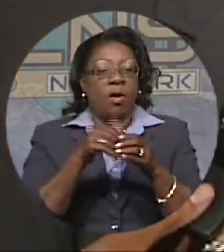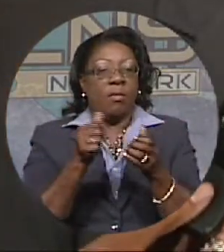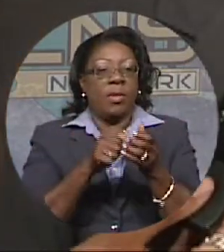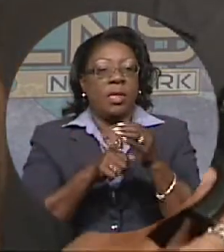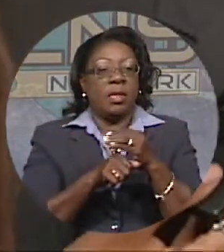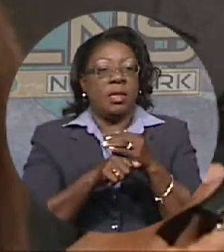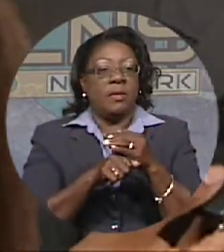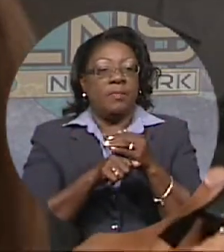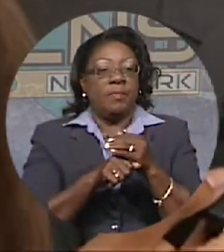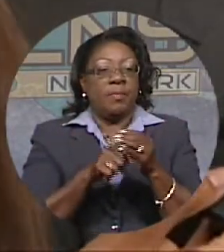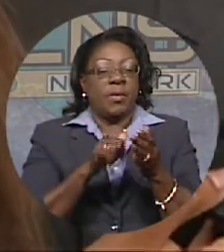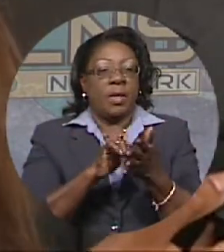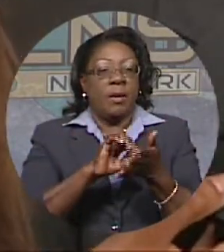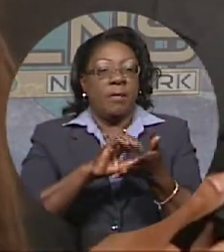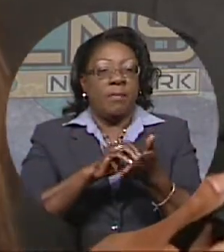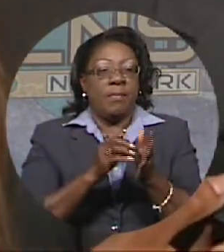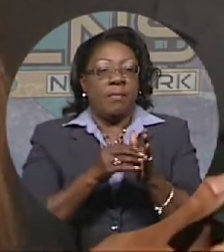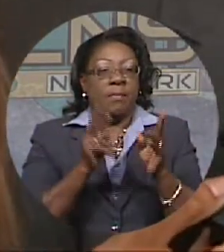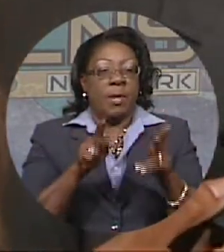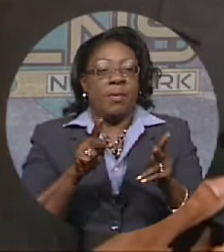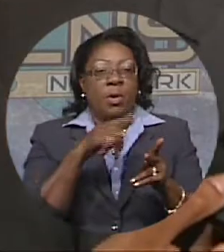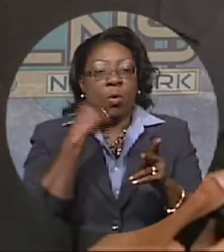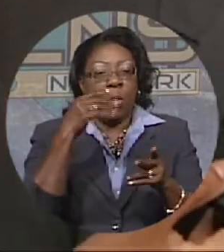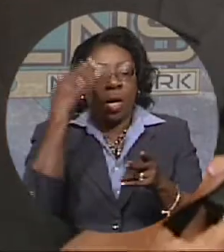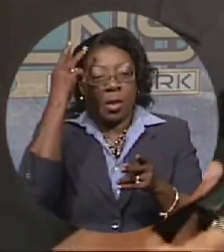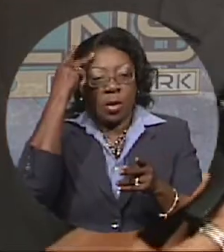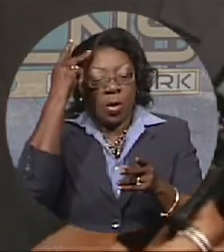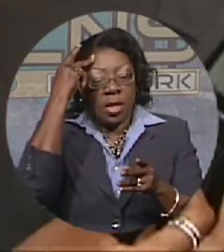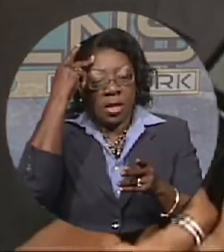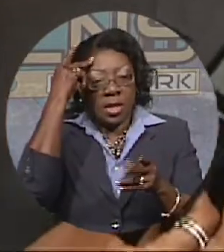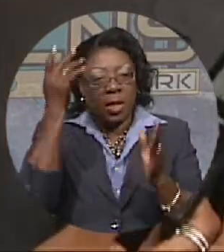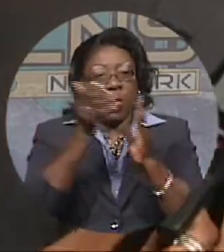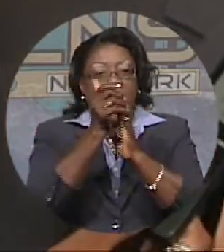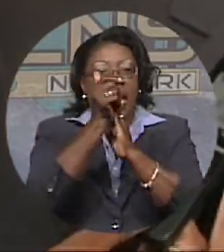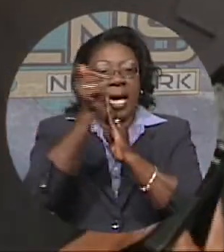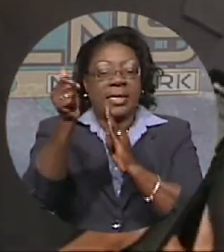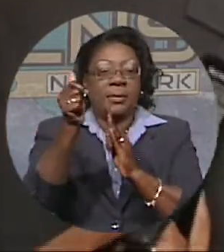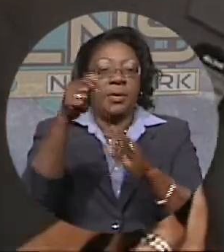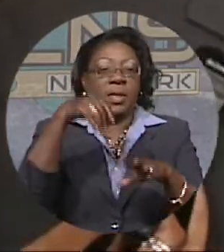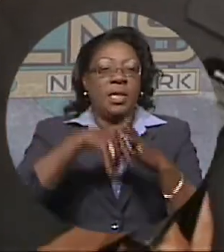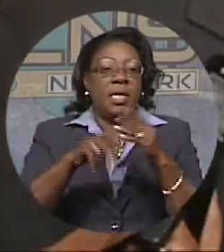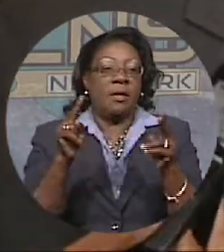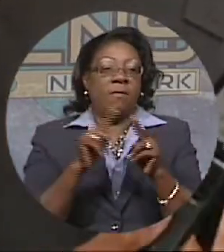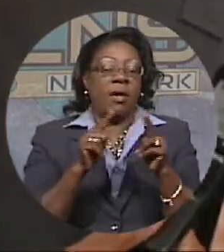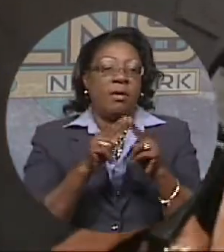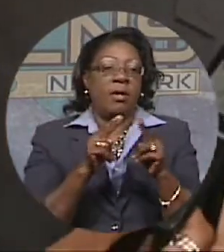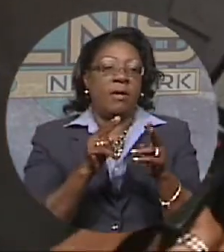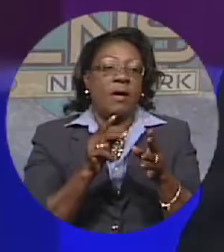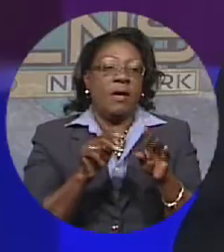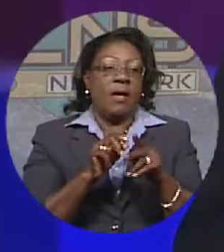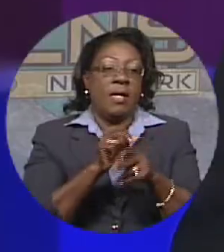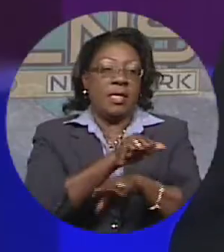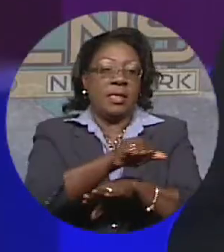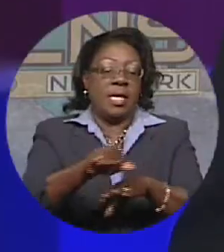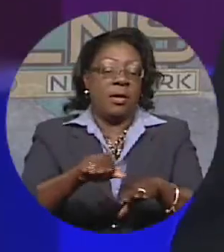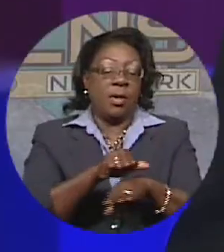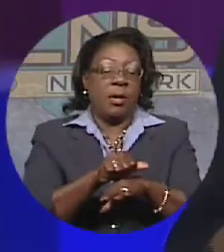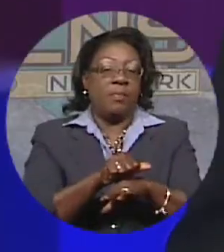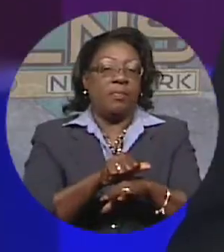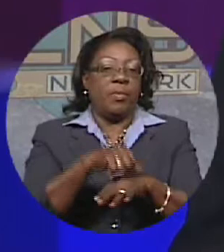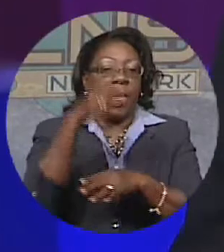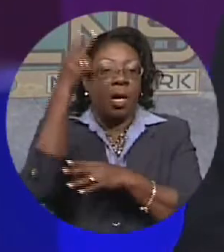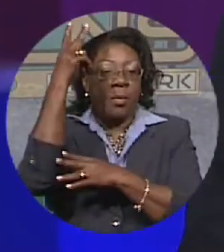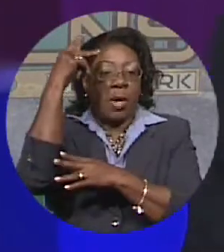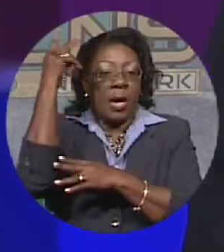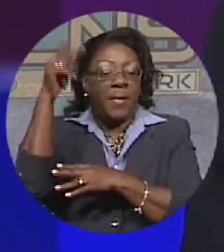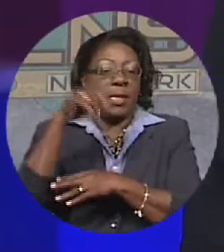And by that I mean people who are acknowledged experts in the various fields of endeavor. Now, Prime Minister Christie